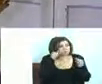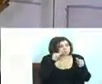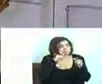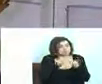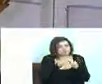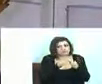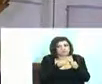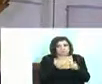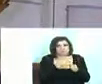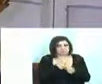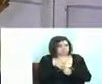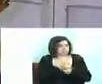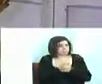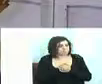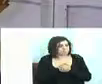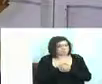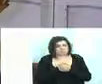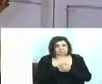in remembrance of me.